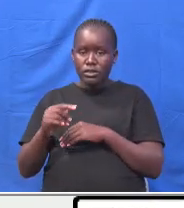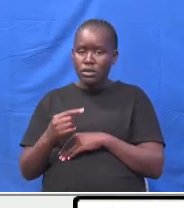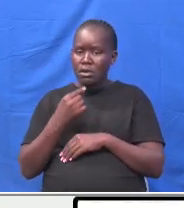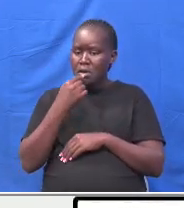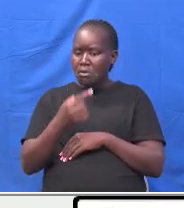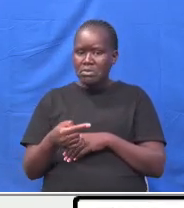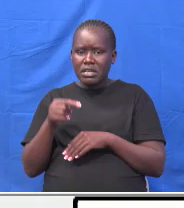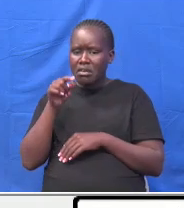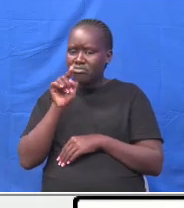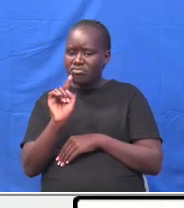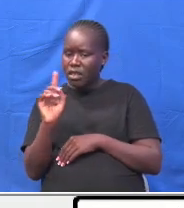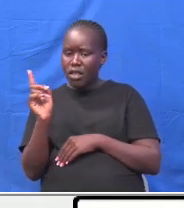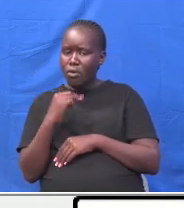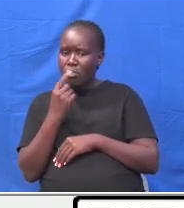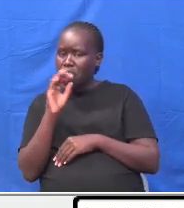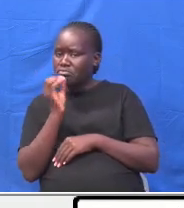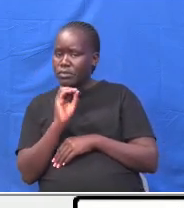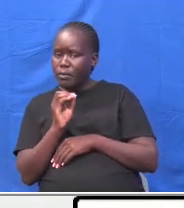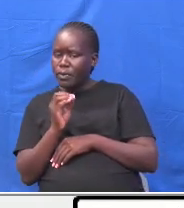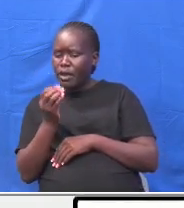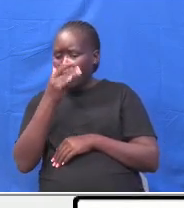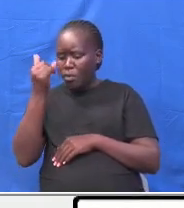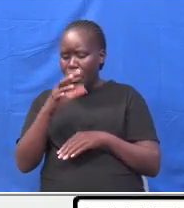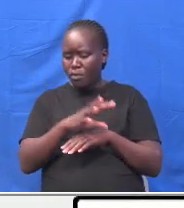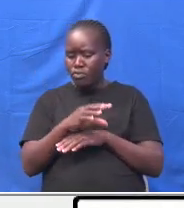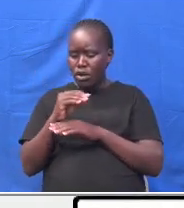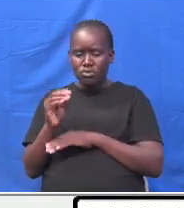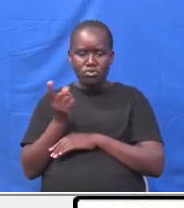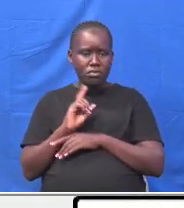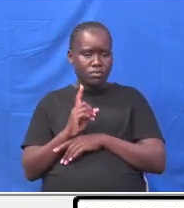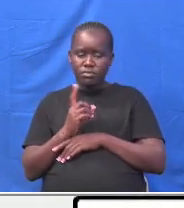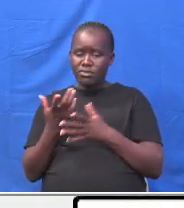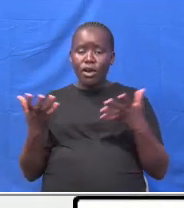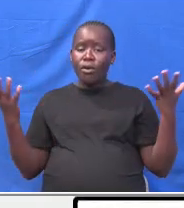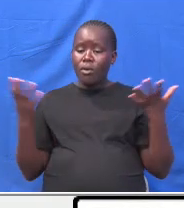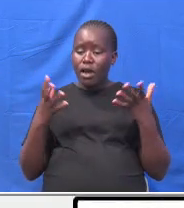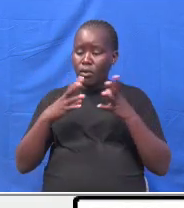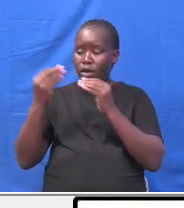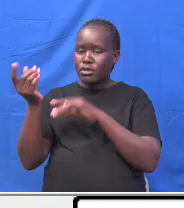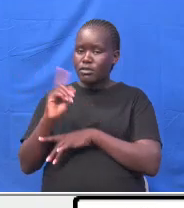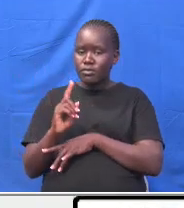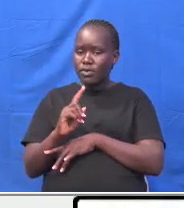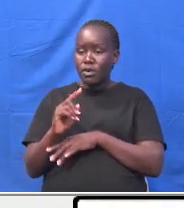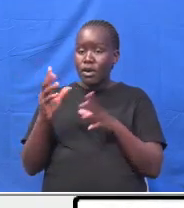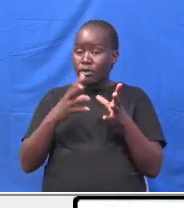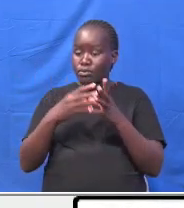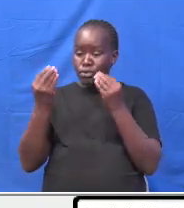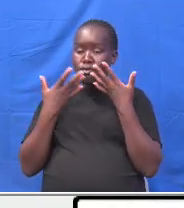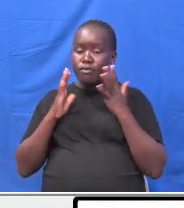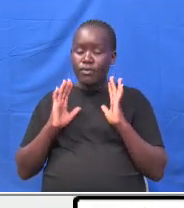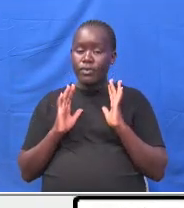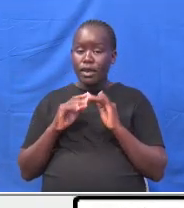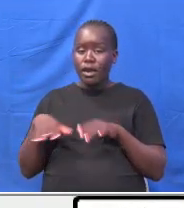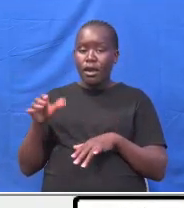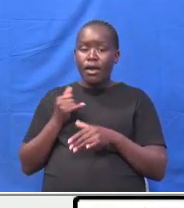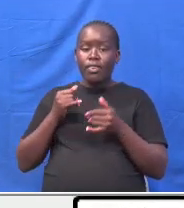were, they didn't say where they were coming from, what they were taking him for, why they were taking him. They just left. Mwangi's